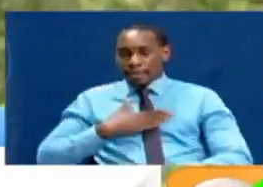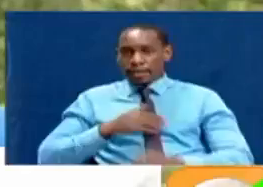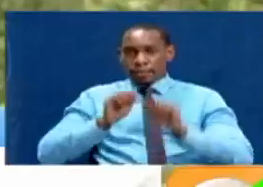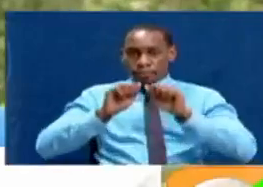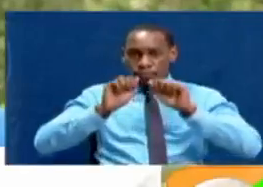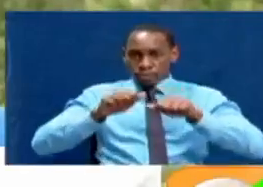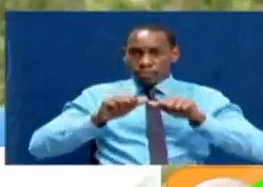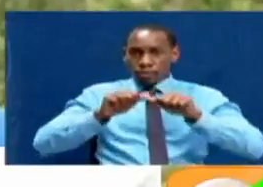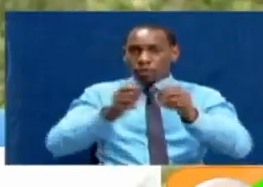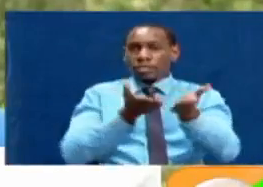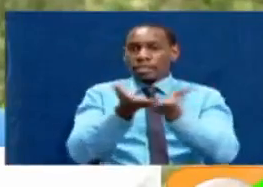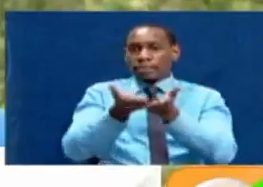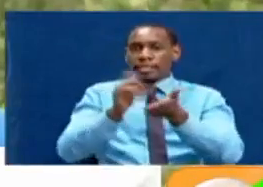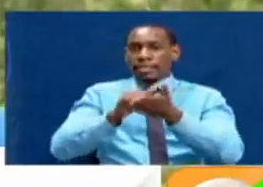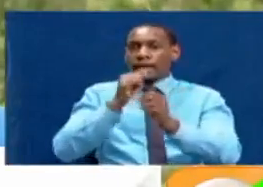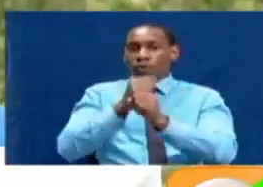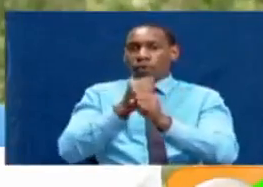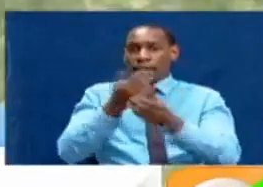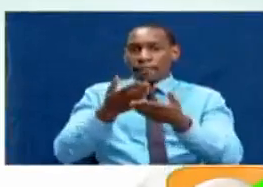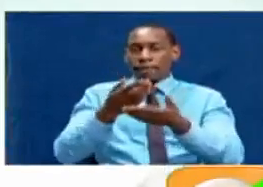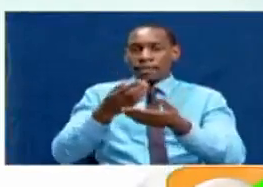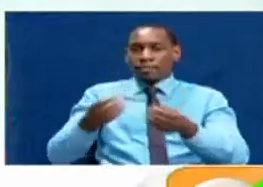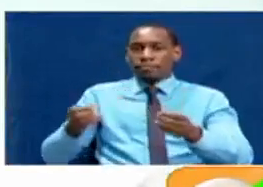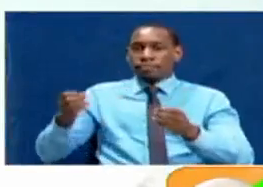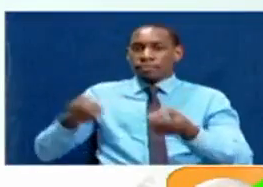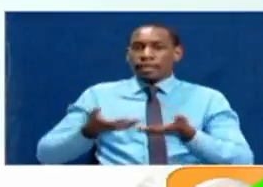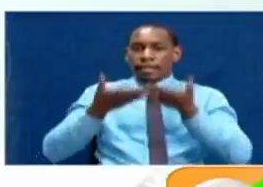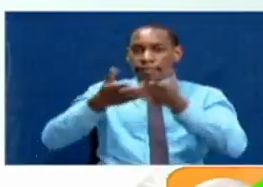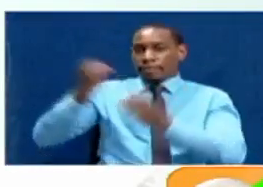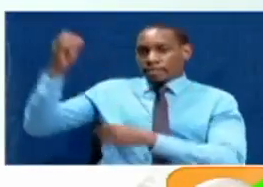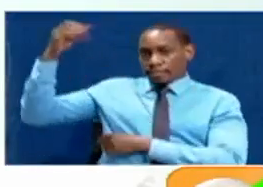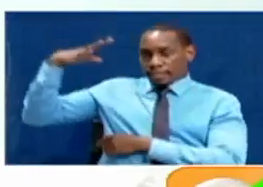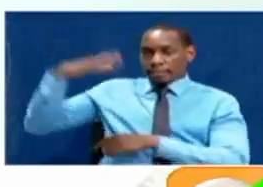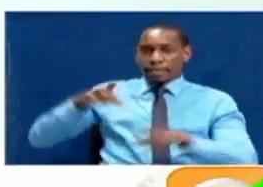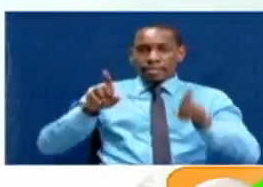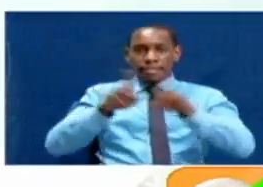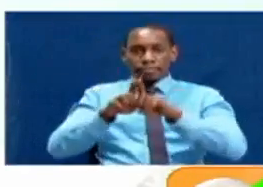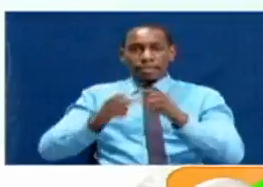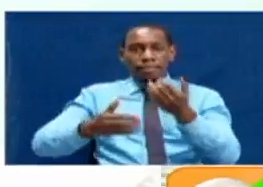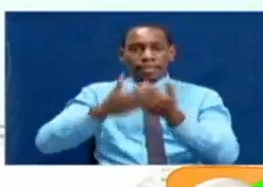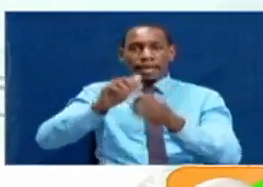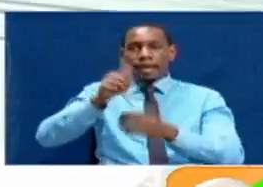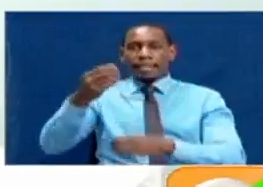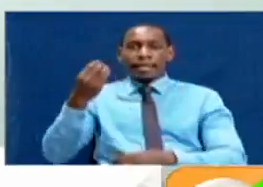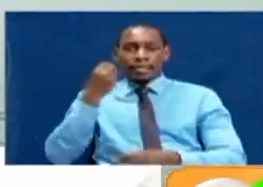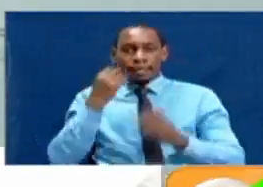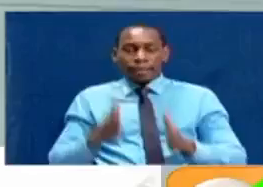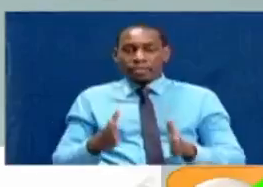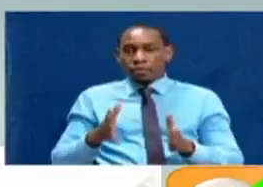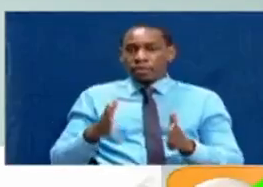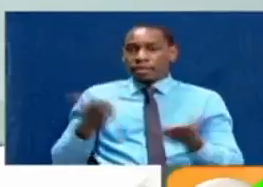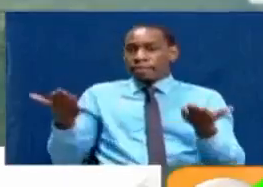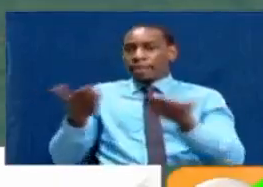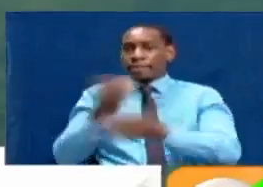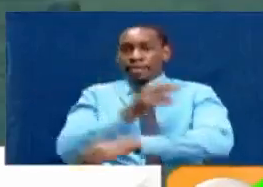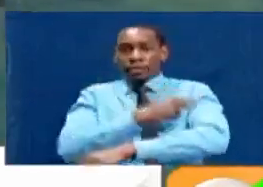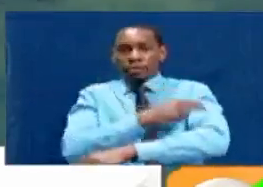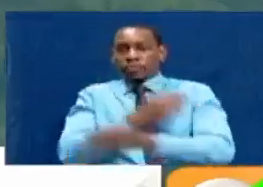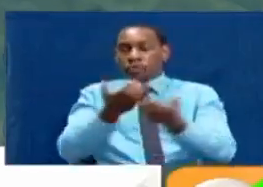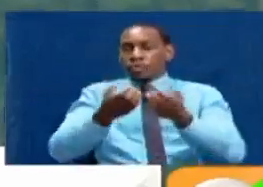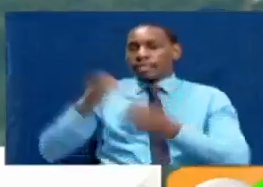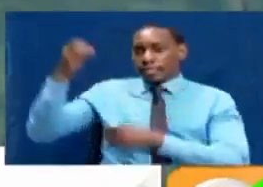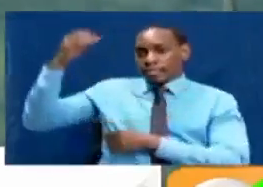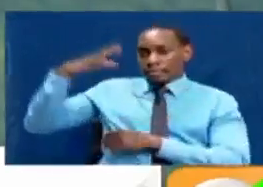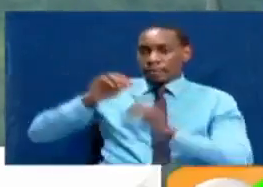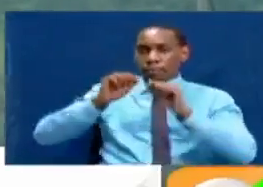ili iendelee kwa biashara ile tunafanya ya kuuza stima. Na pia najali kuna wagonjwa wako na mahali kwa hospitali wanahitaji